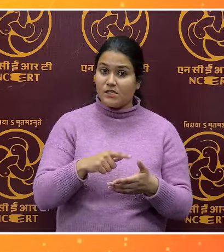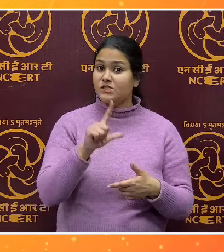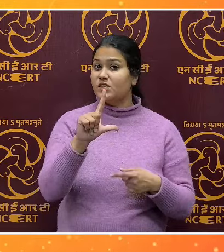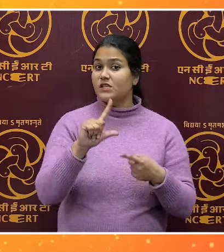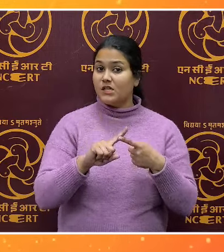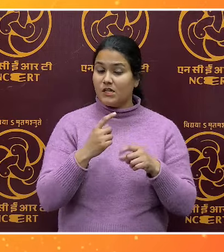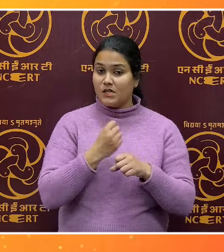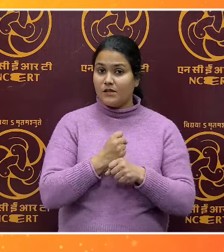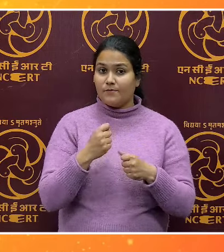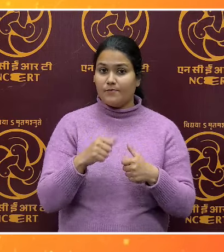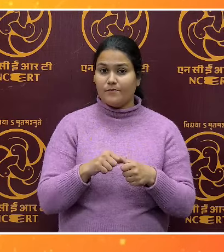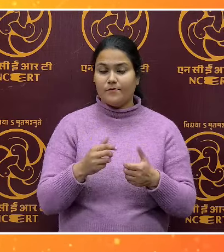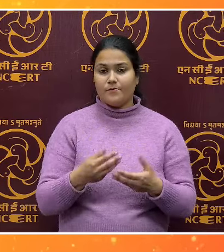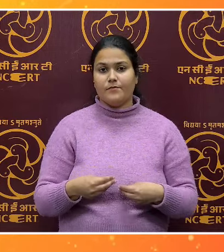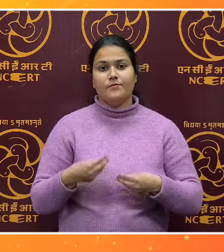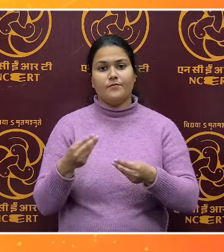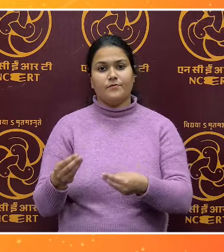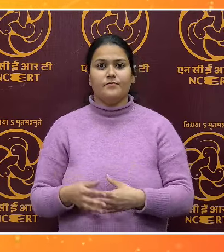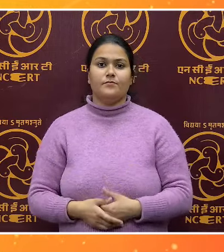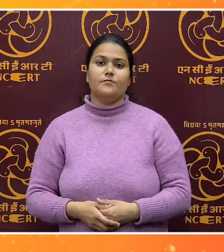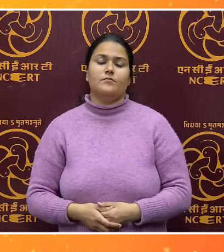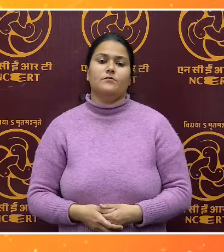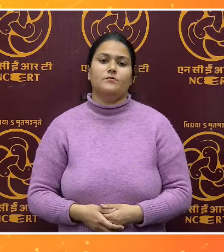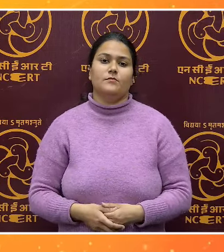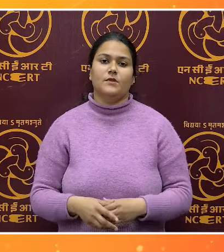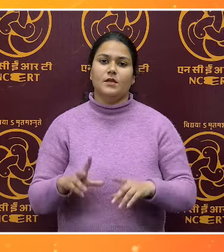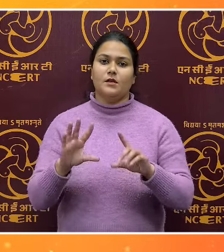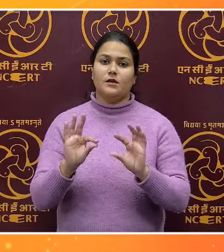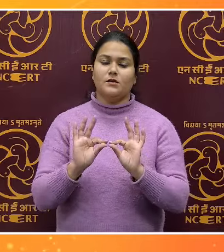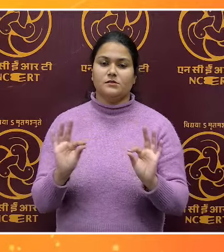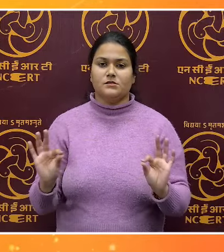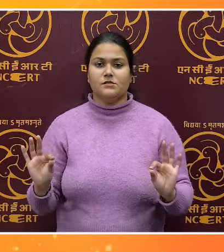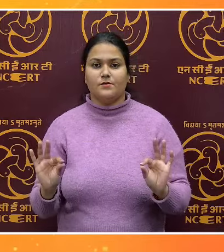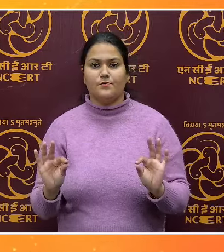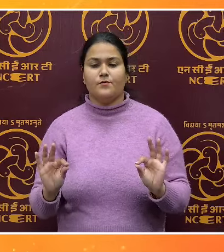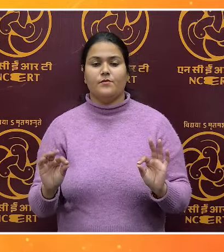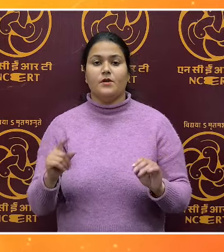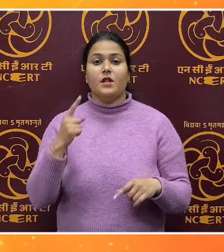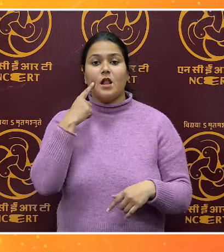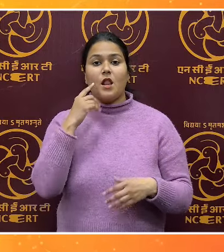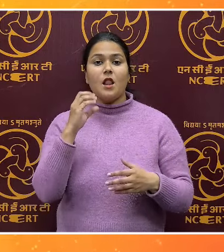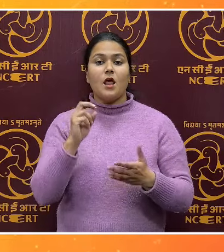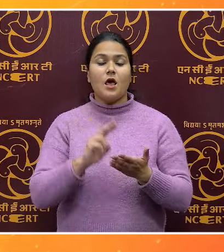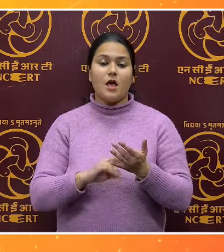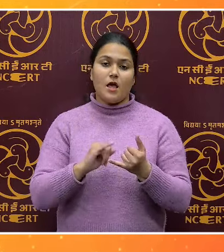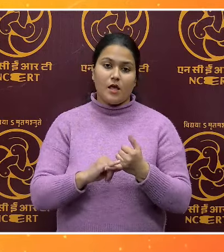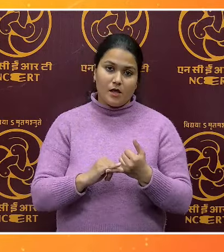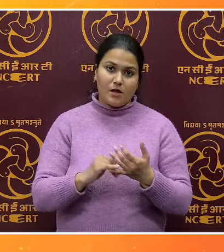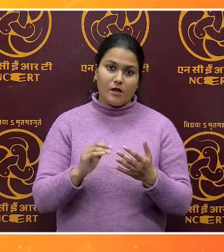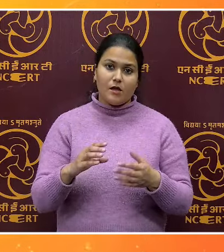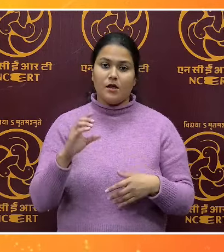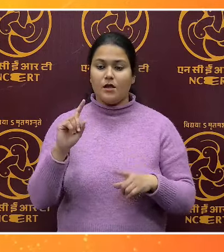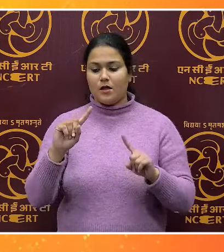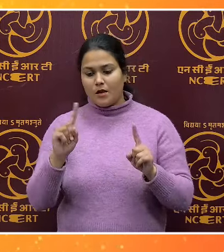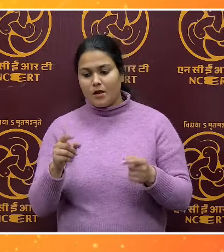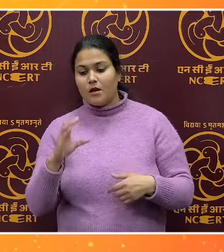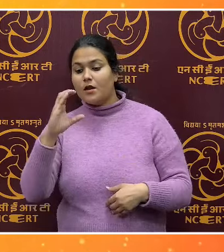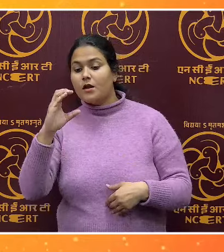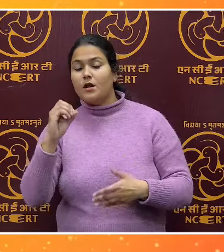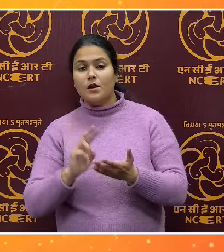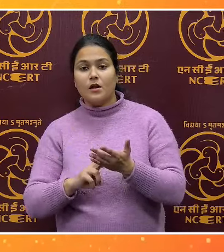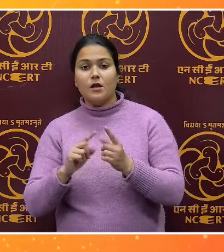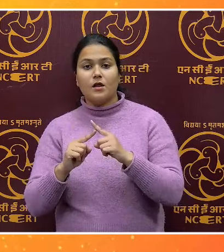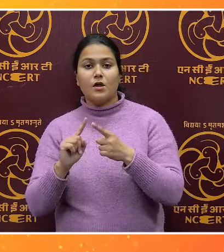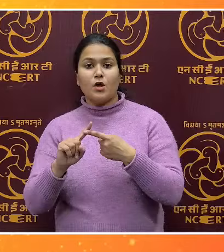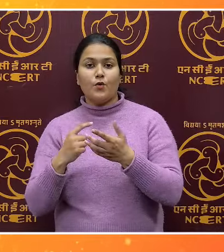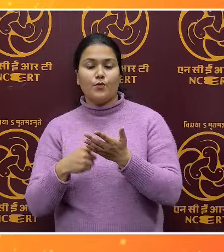it will form kind of coordination sphere. So, simple ion and counter ion are the same things. Simple ion, counter ions are the same things. Okay. We